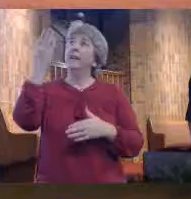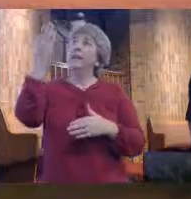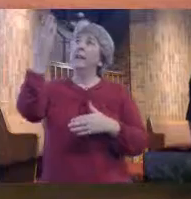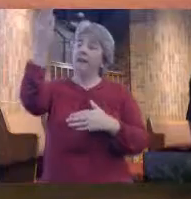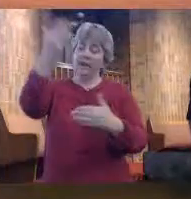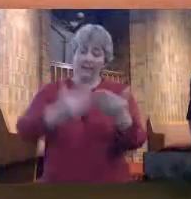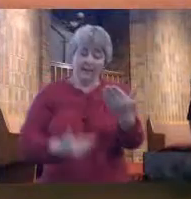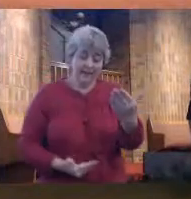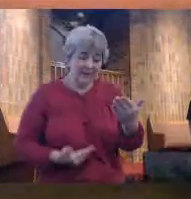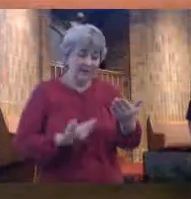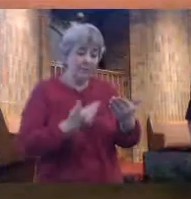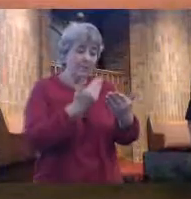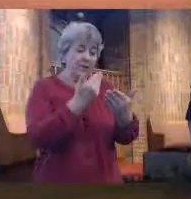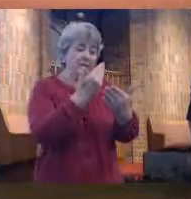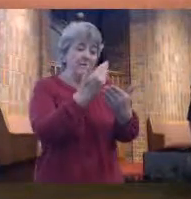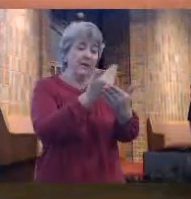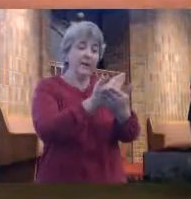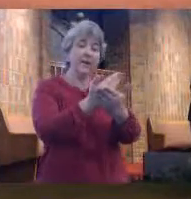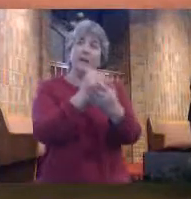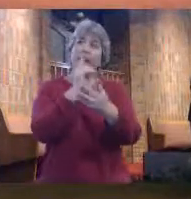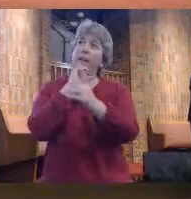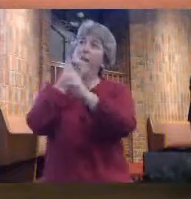in helpless